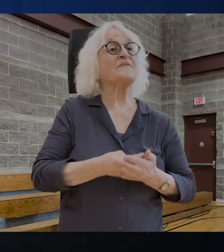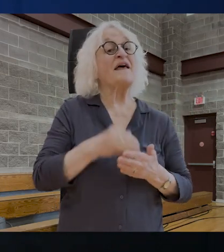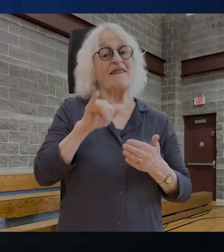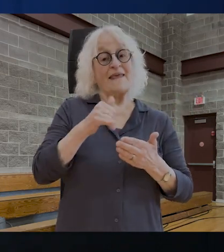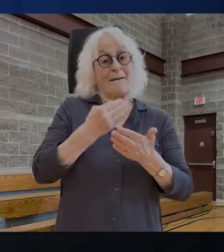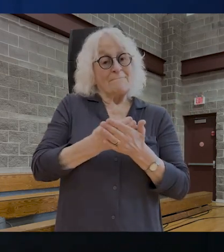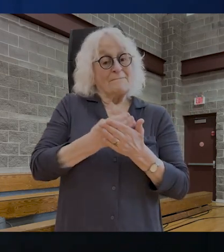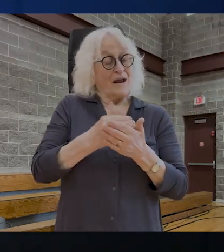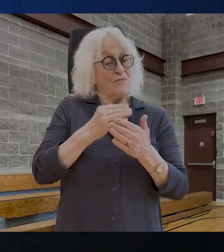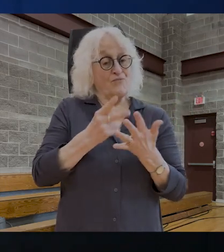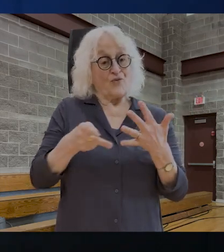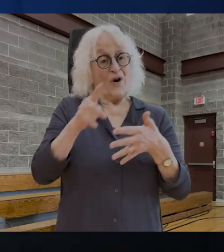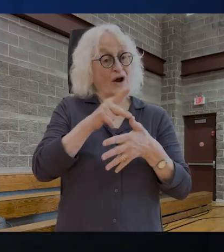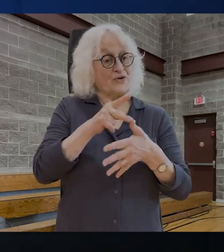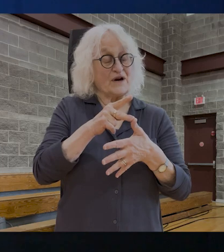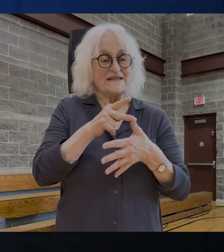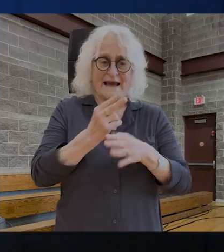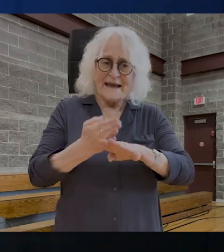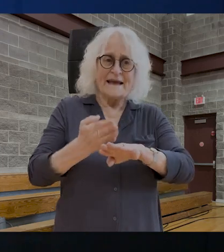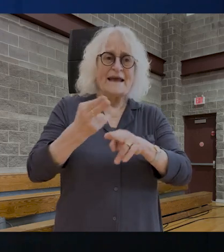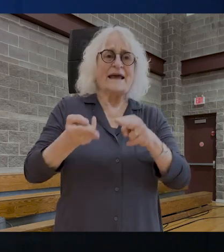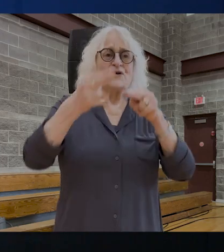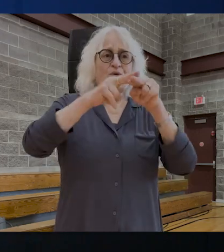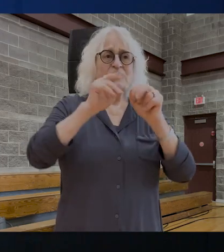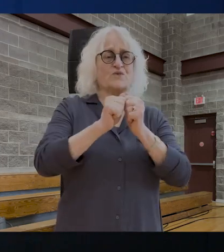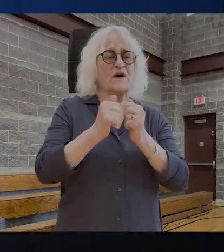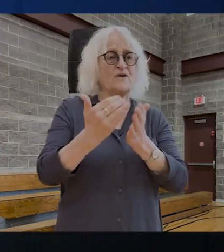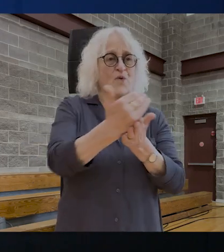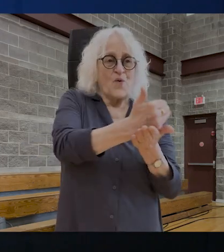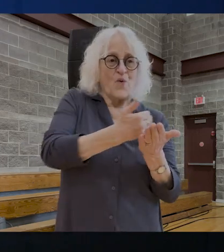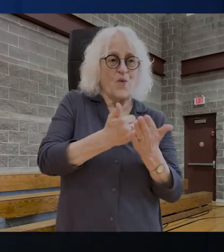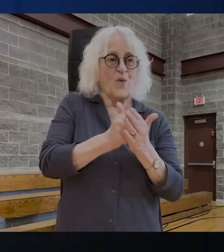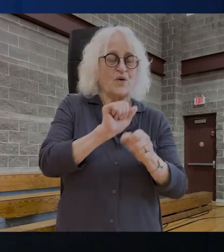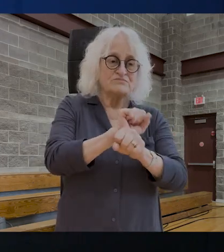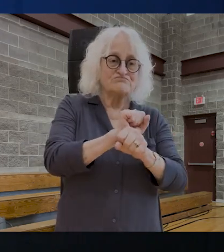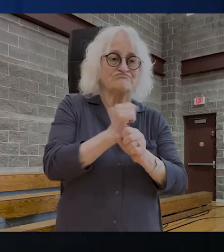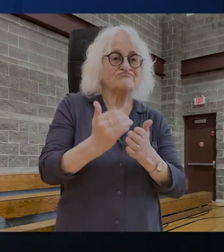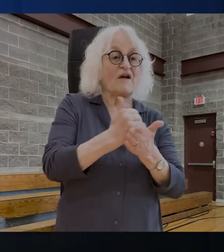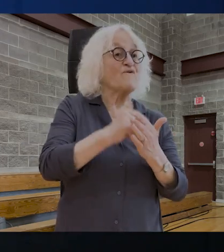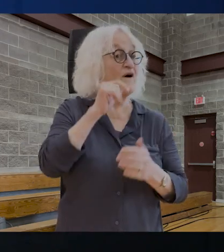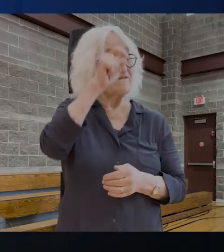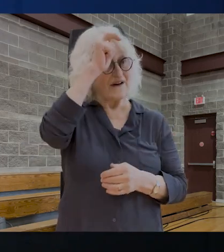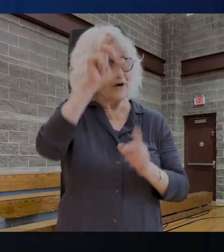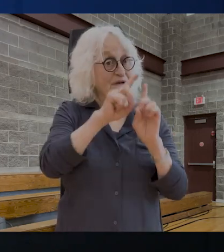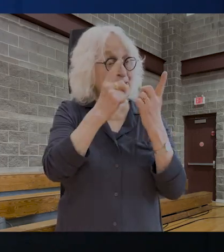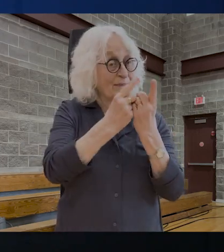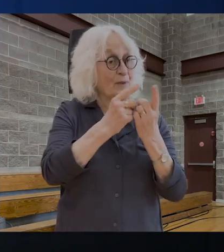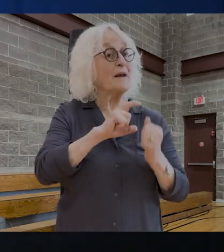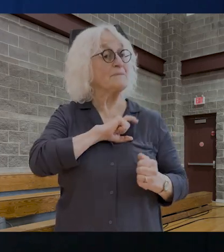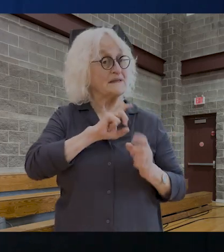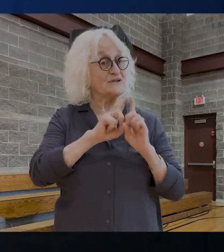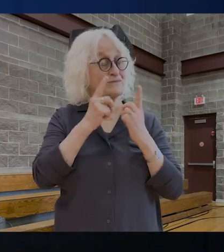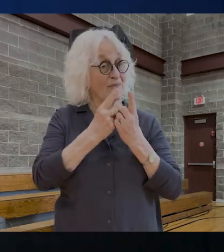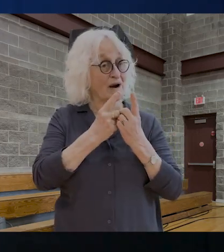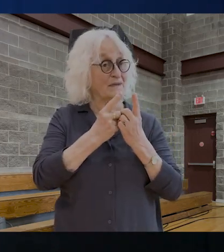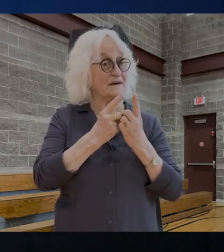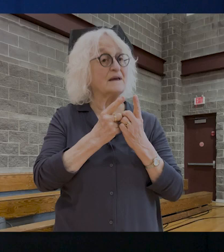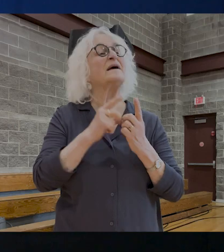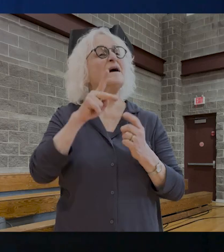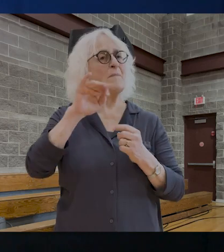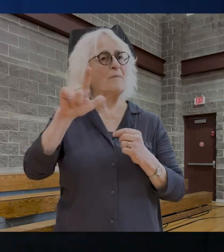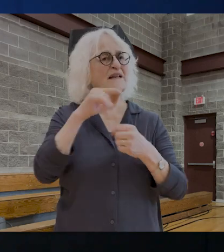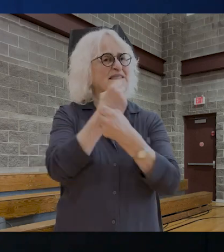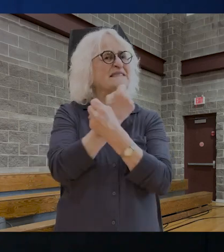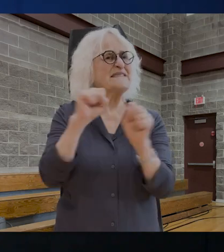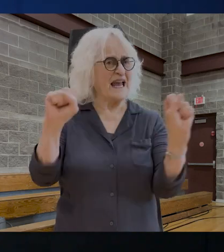This budget prioritizes increases in wages and benefits for our fire department and our police department public